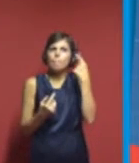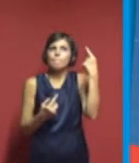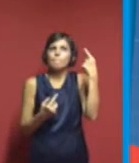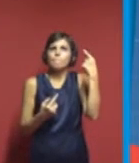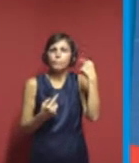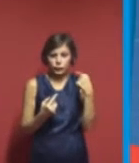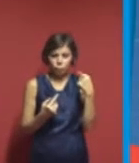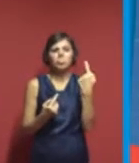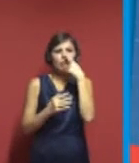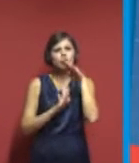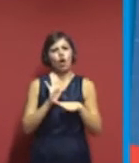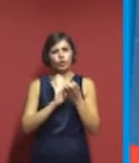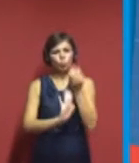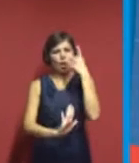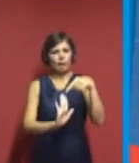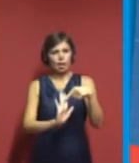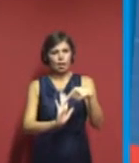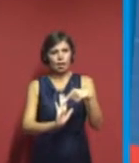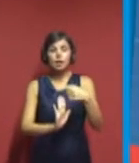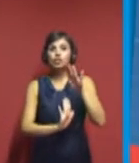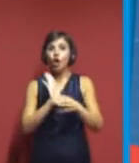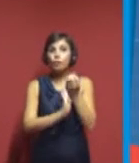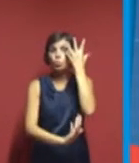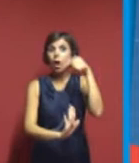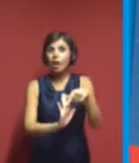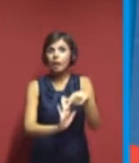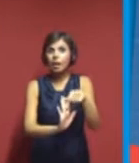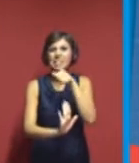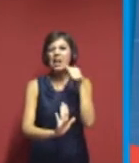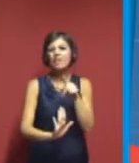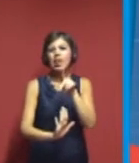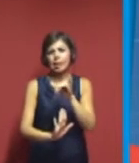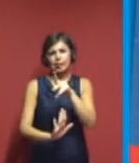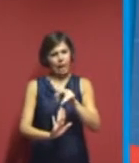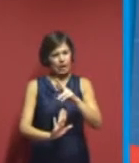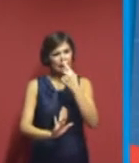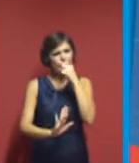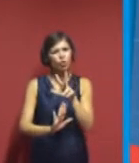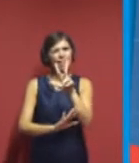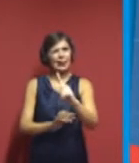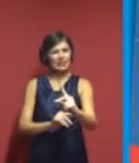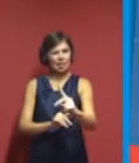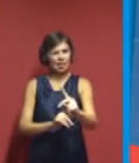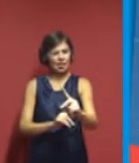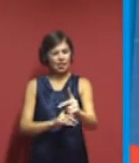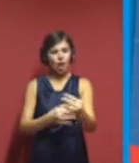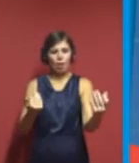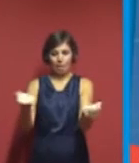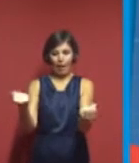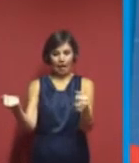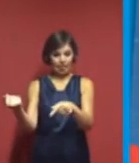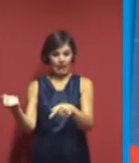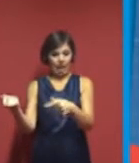The 3D LiDAR is a device that is spinning like a radar and creates a 3D map. It is used by the car to take